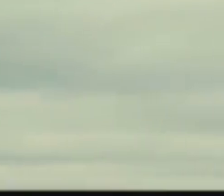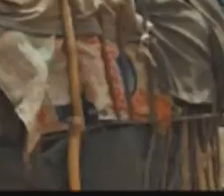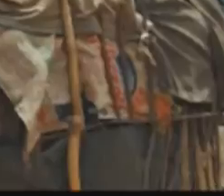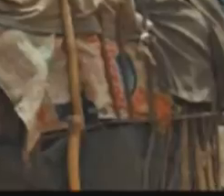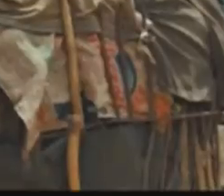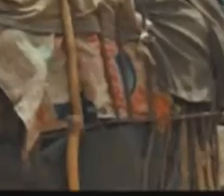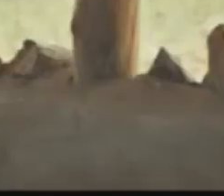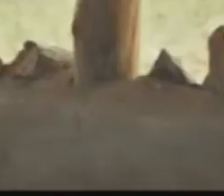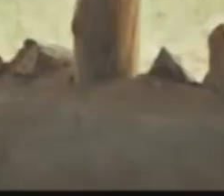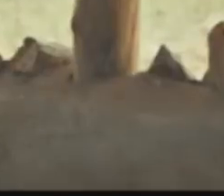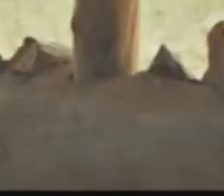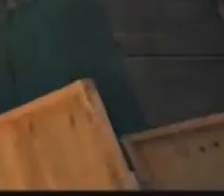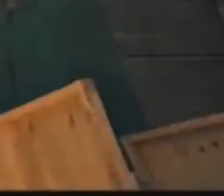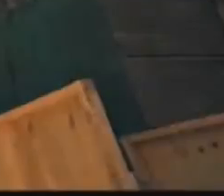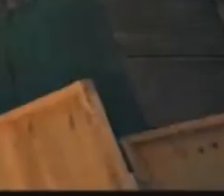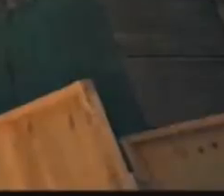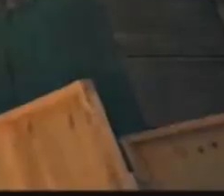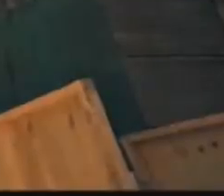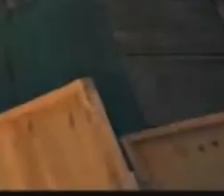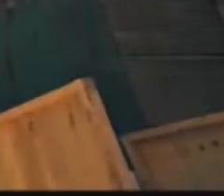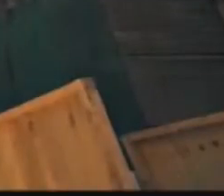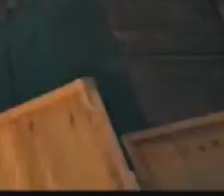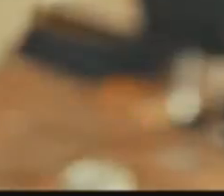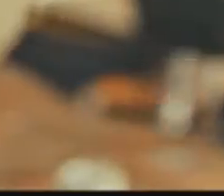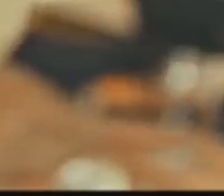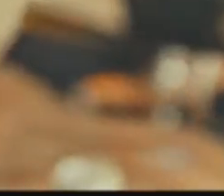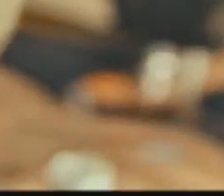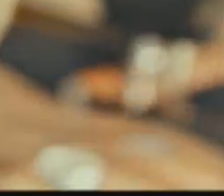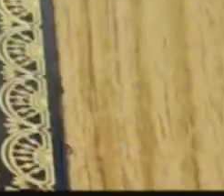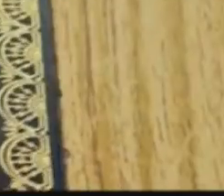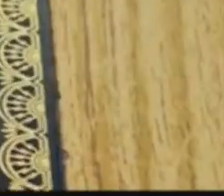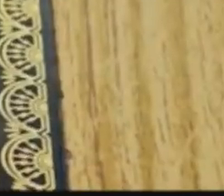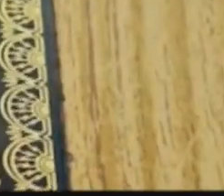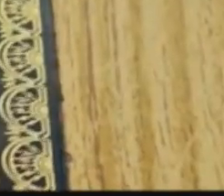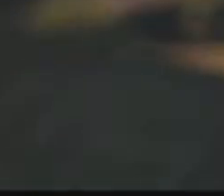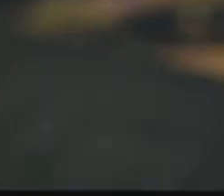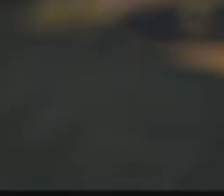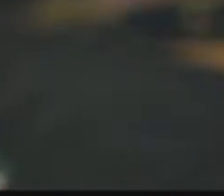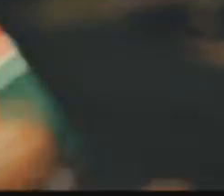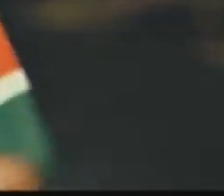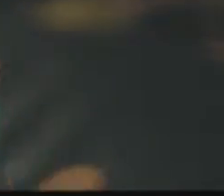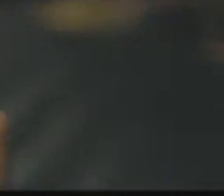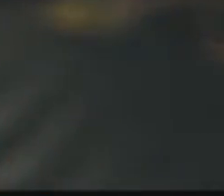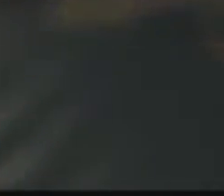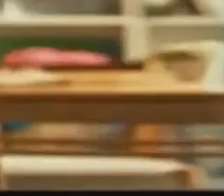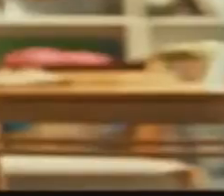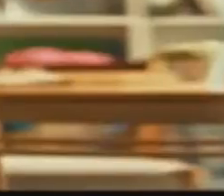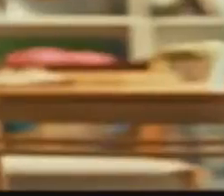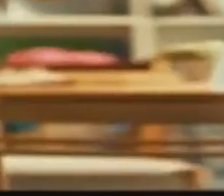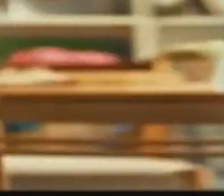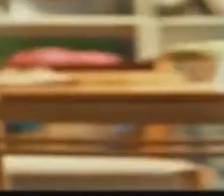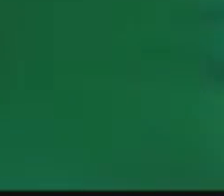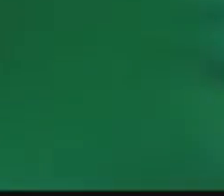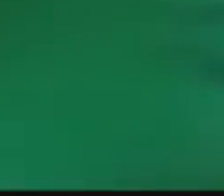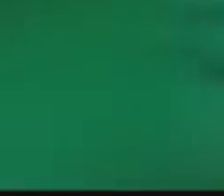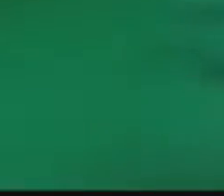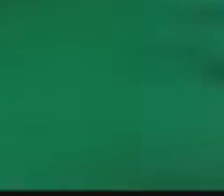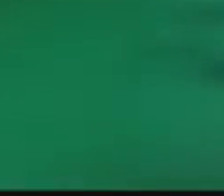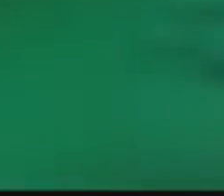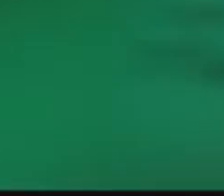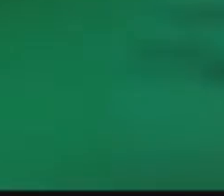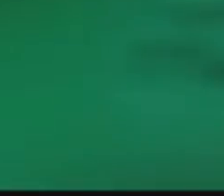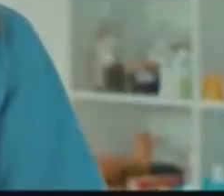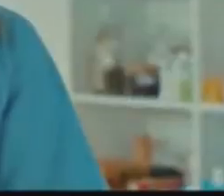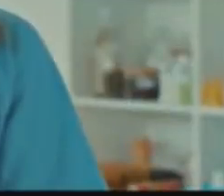Wa Kenya, hii fight hatukuchagua, lakini tuko na choice. Tuchague